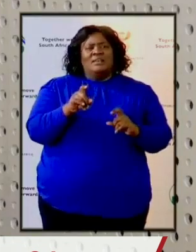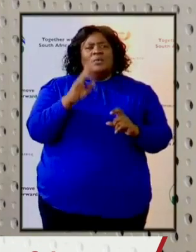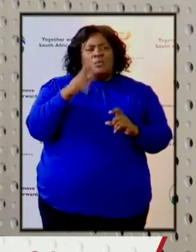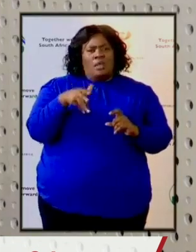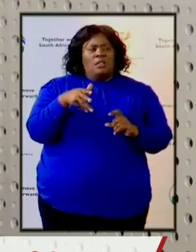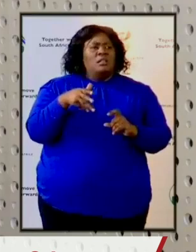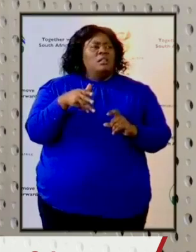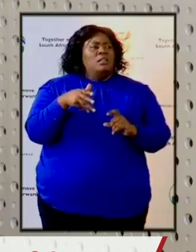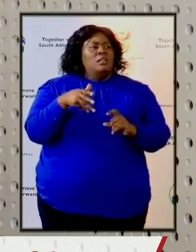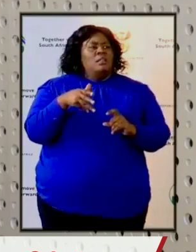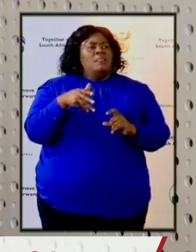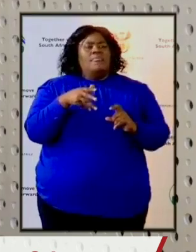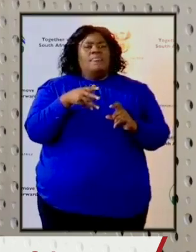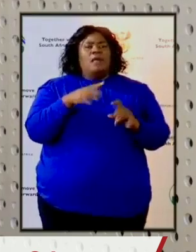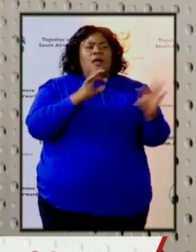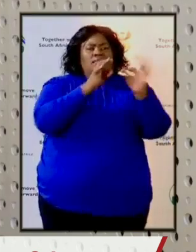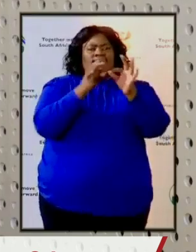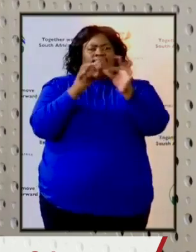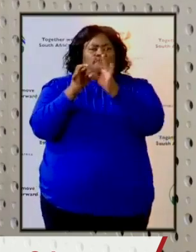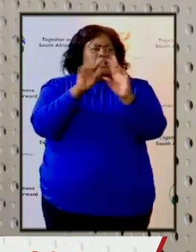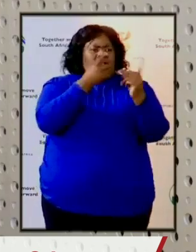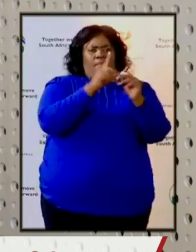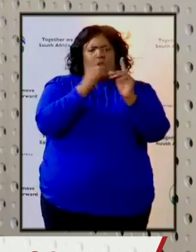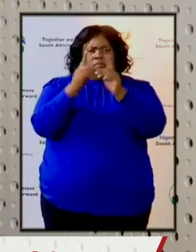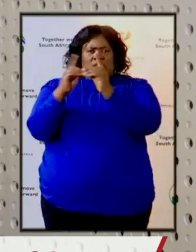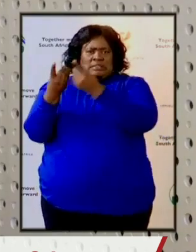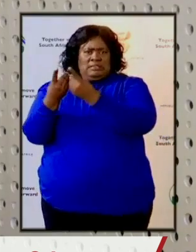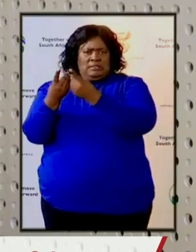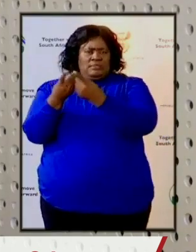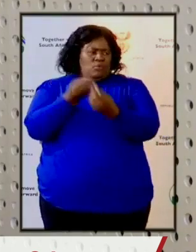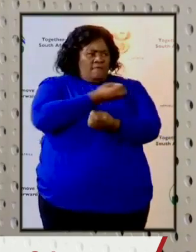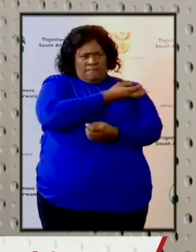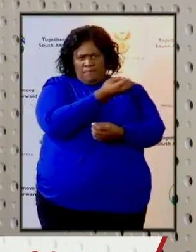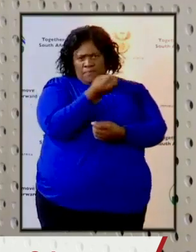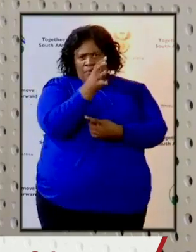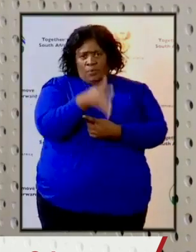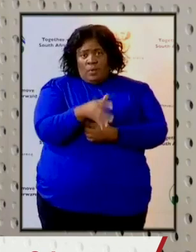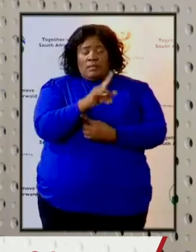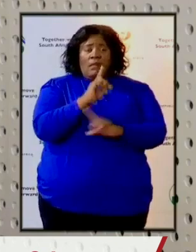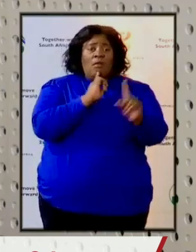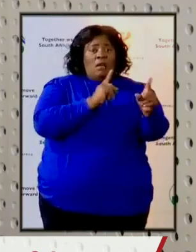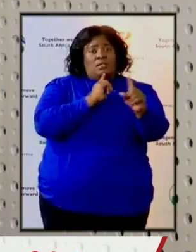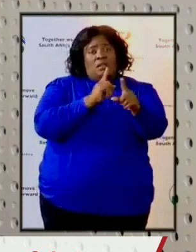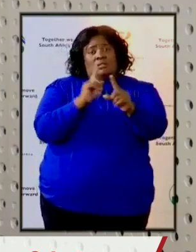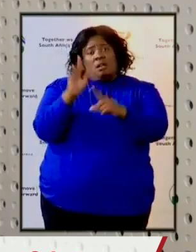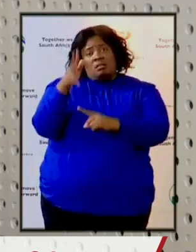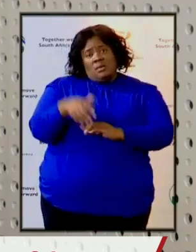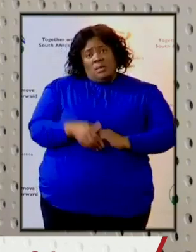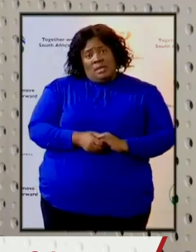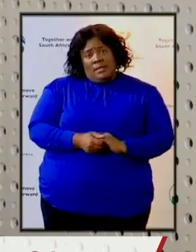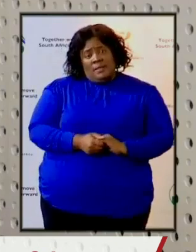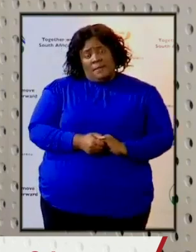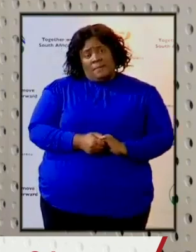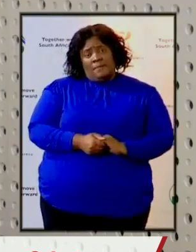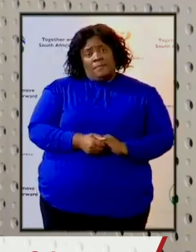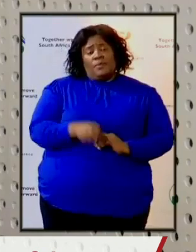relevant departments to answer to our ministers for